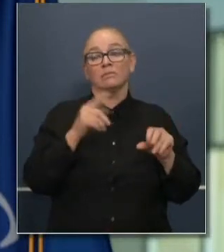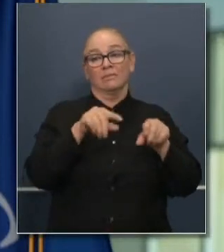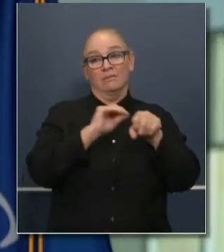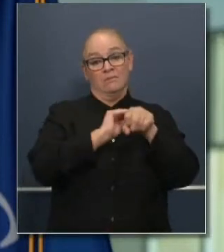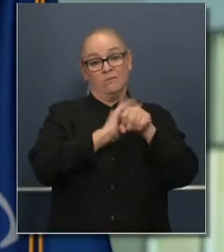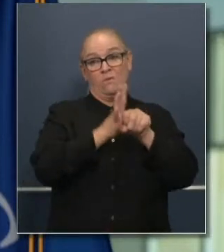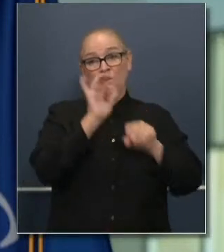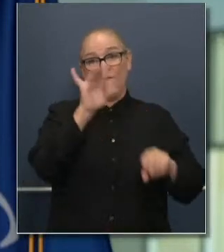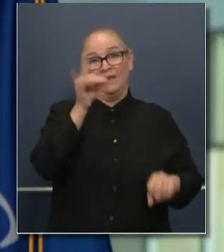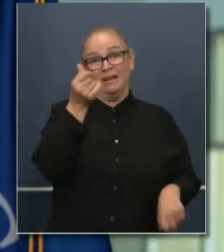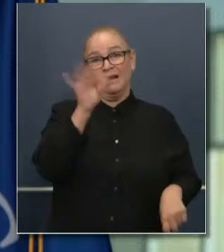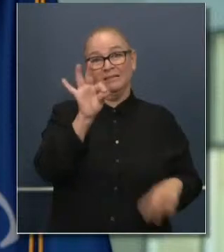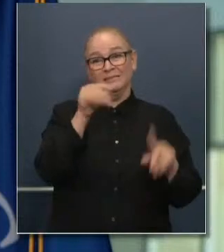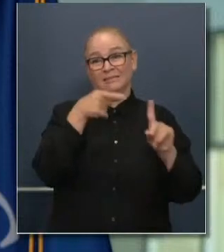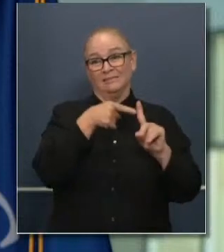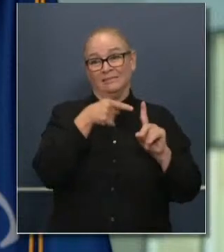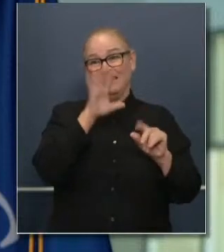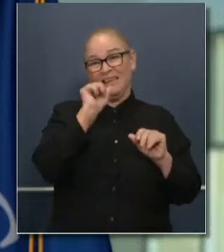covid19.ca.gov.